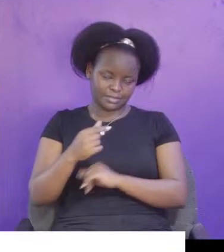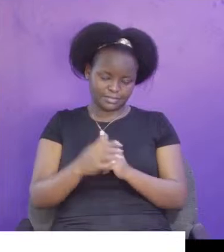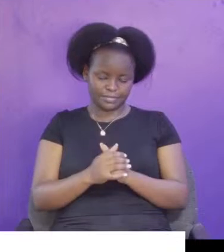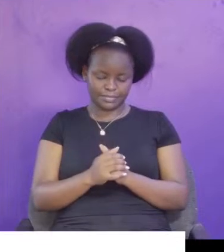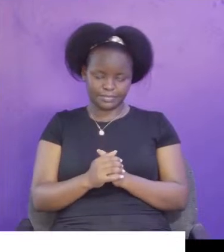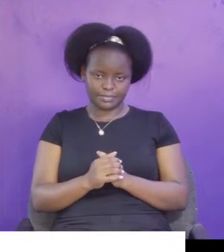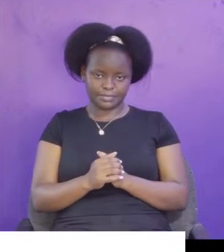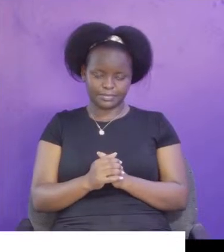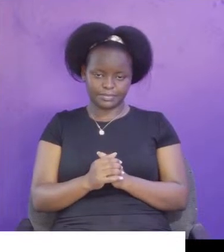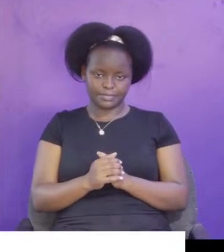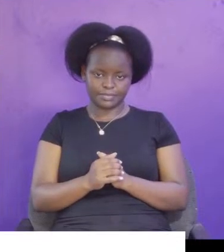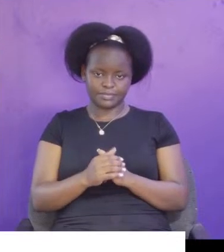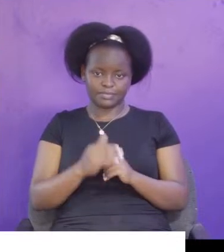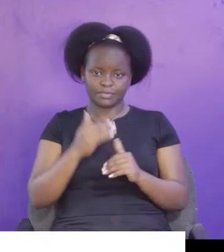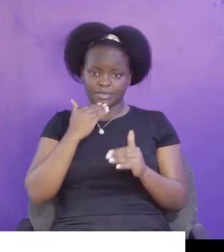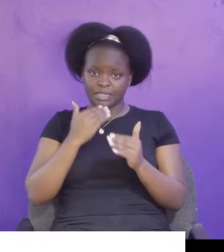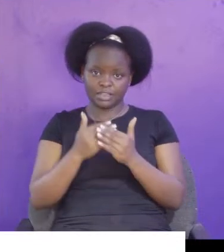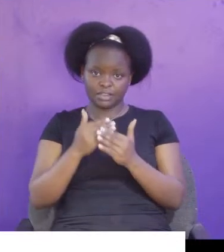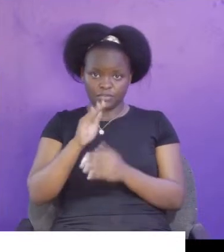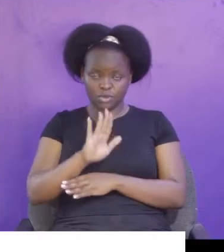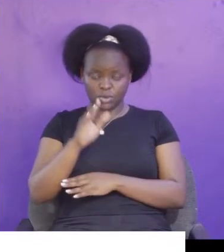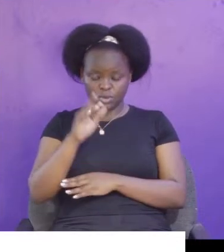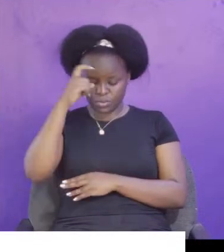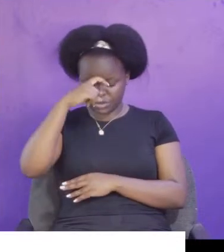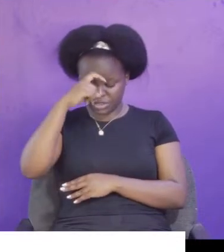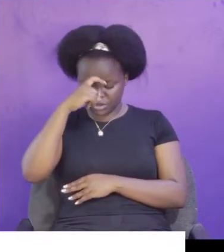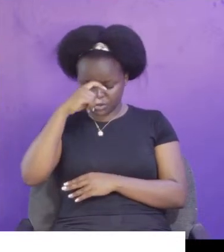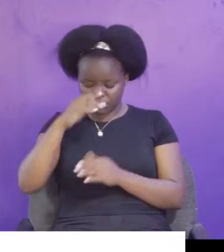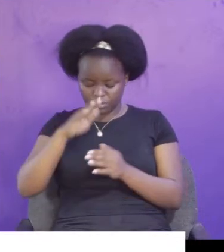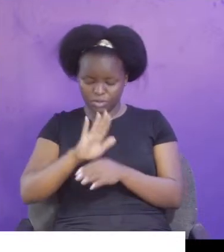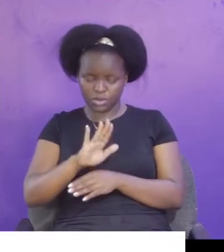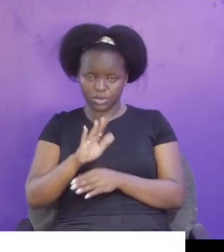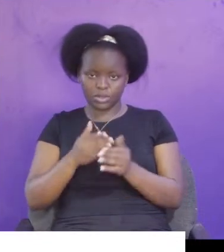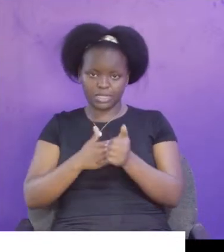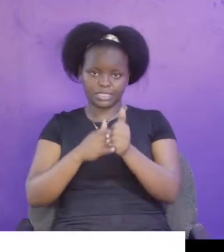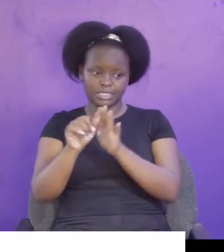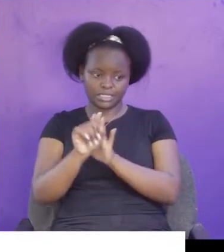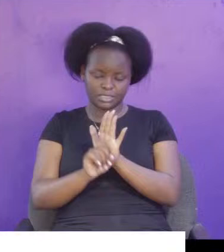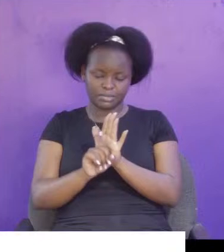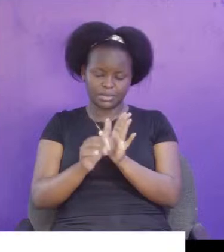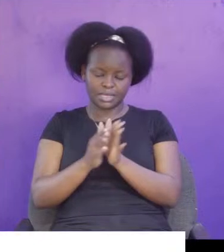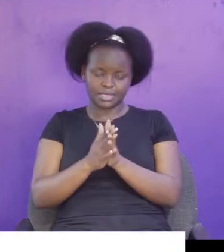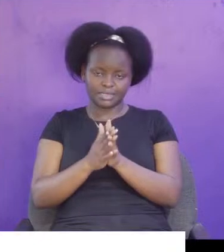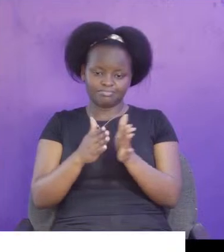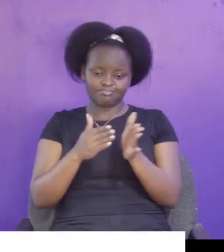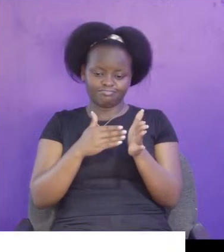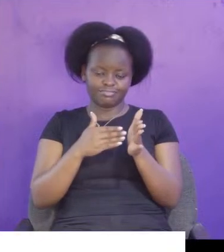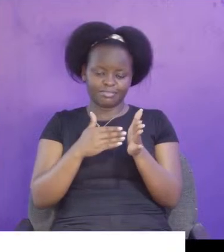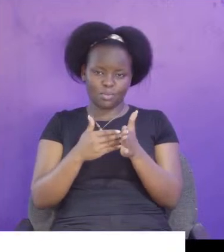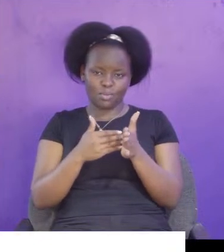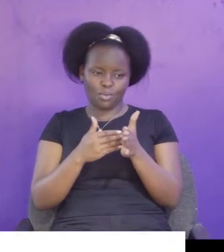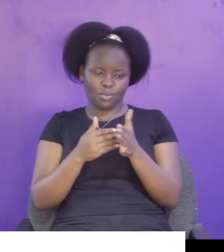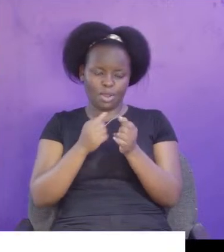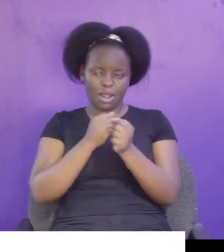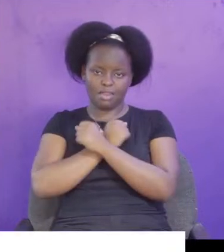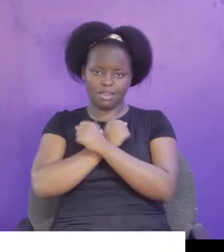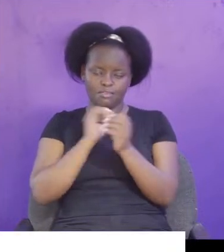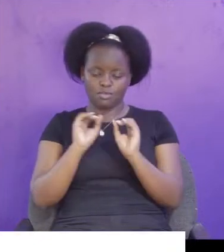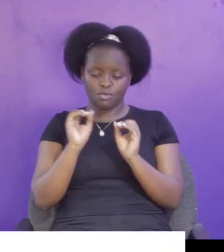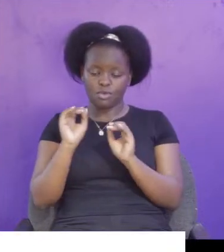Thank you for your wisdom, your guidance, and your unwavering love, not just for me, but our entire